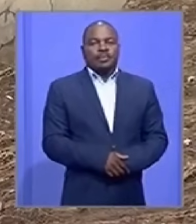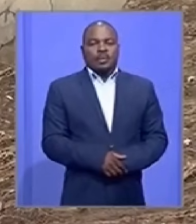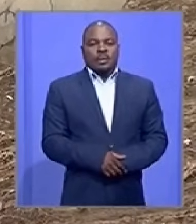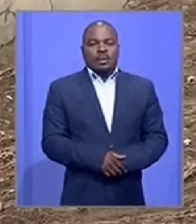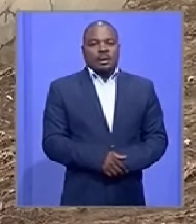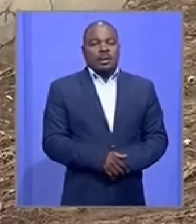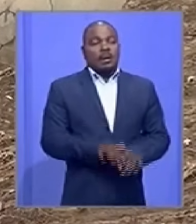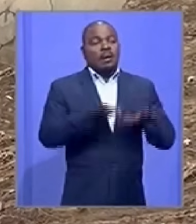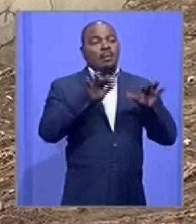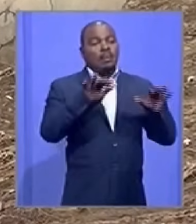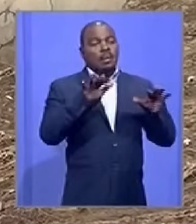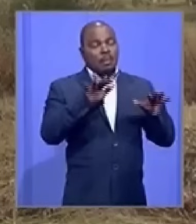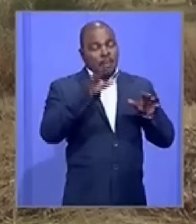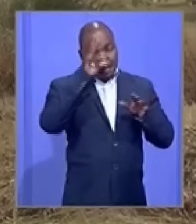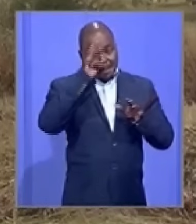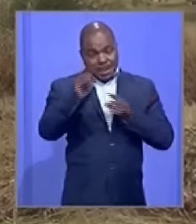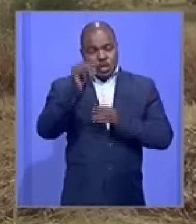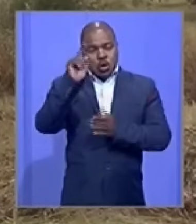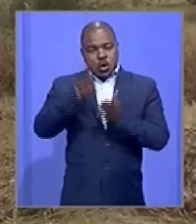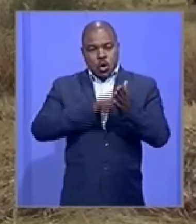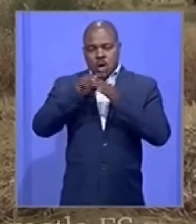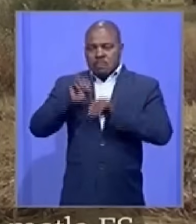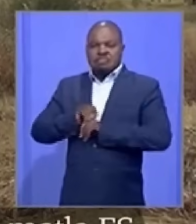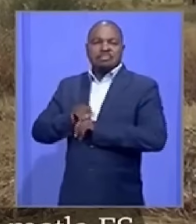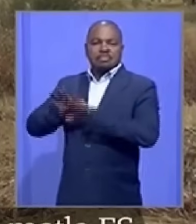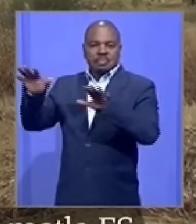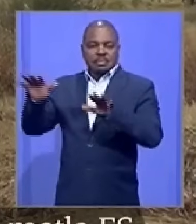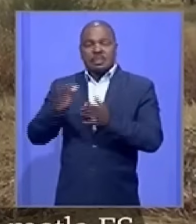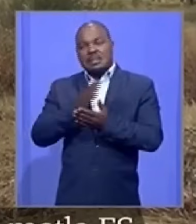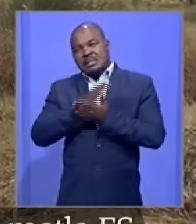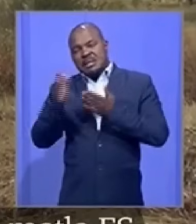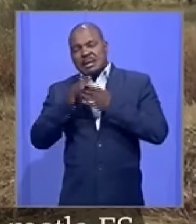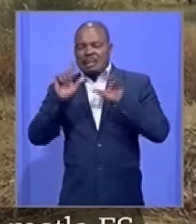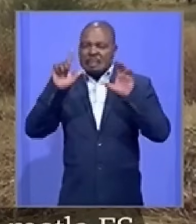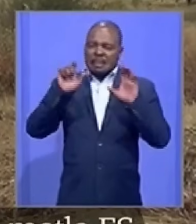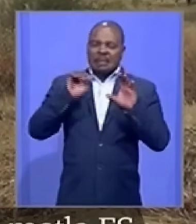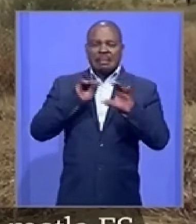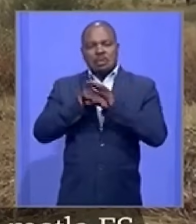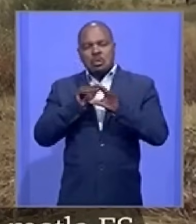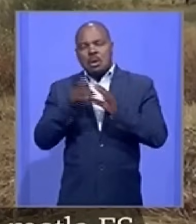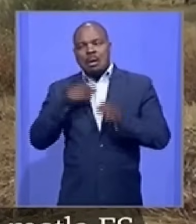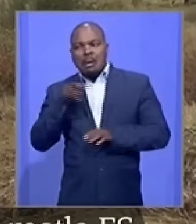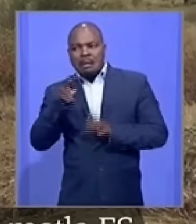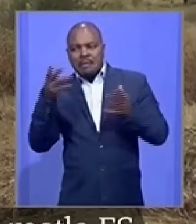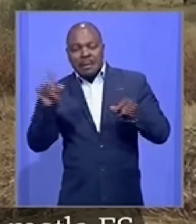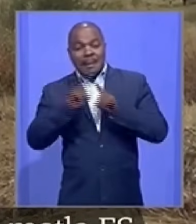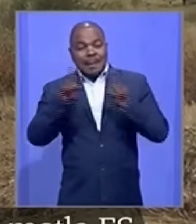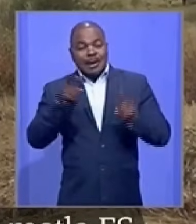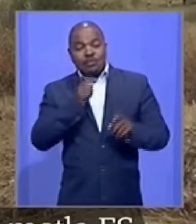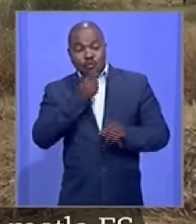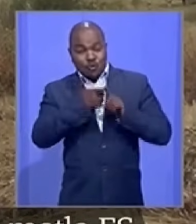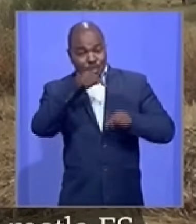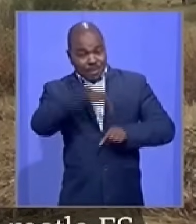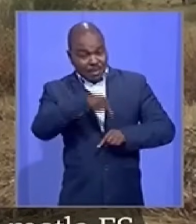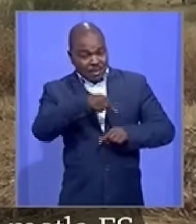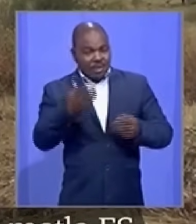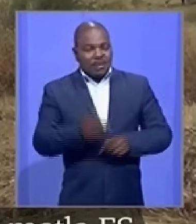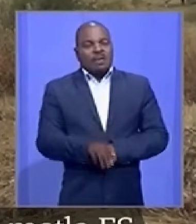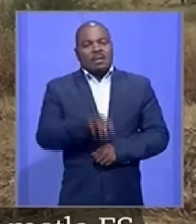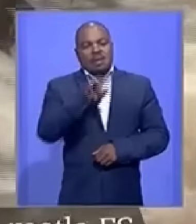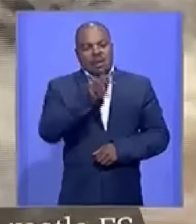Batho ba tsamaisa molaetsa o sa nepahalang. Hona le ditshwantsho le di-video tse re di boneng empa e seng di-video tsa